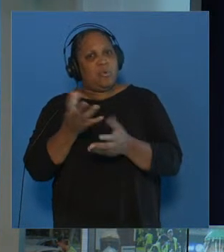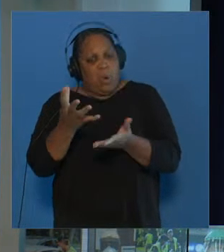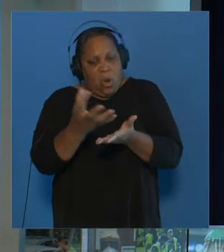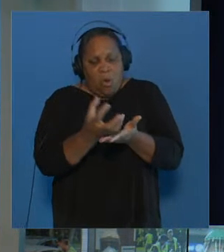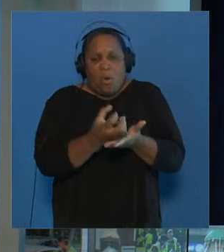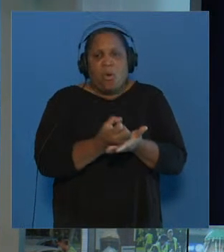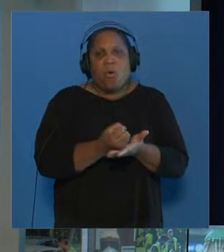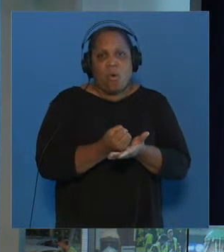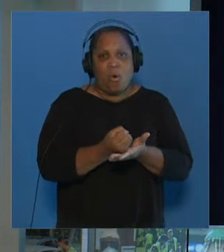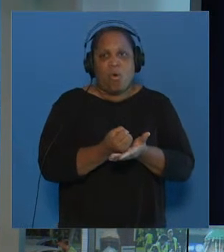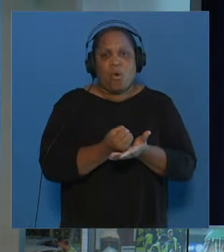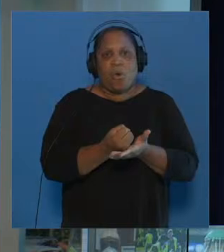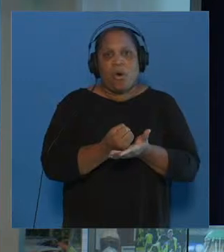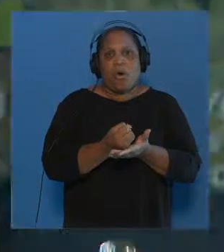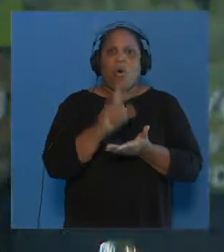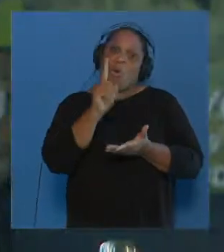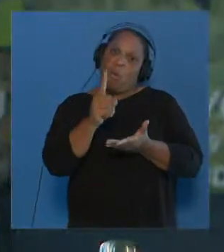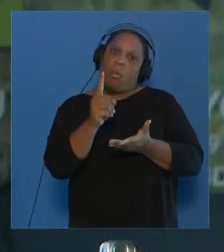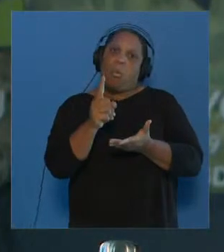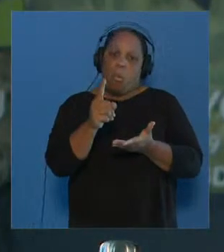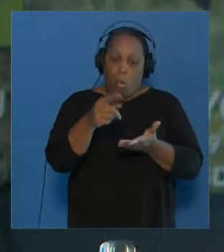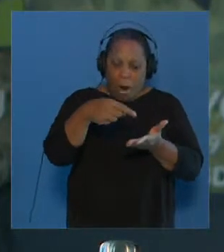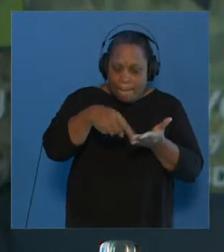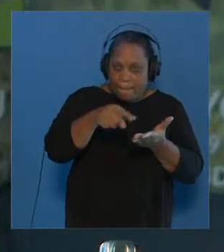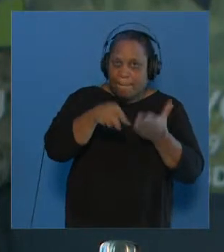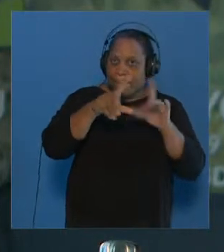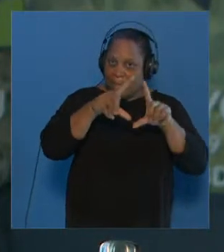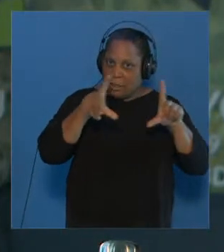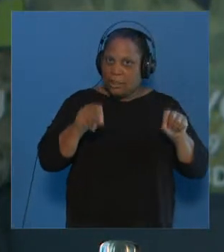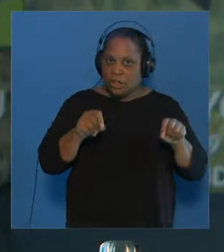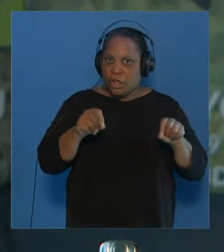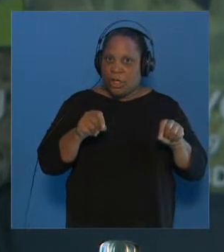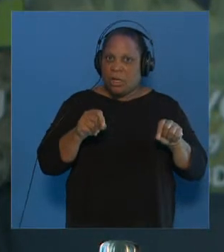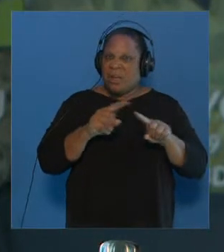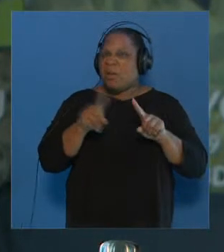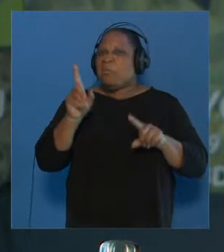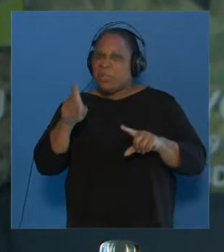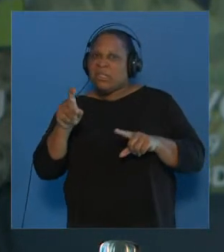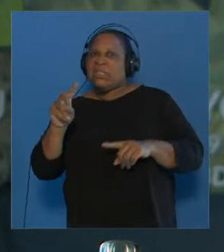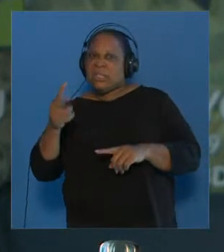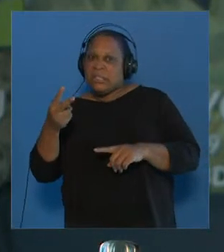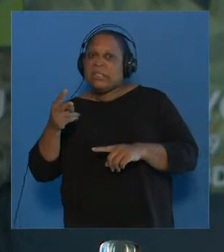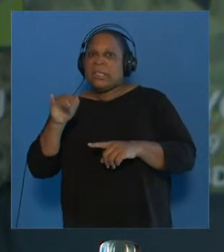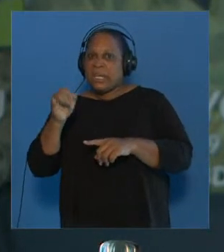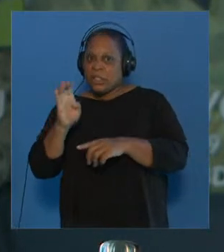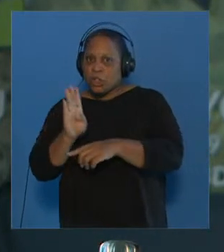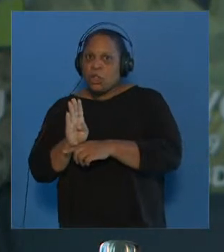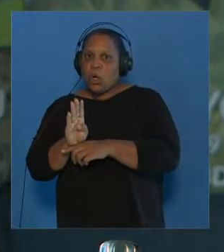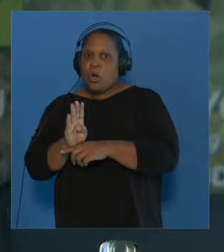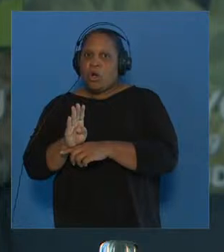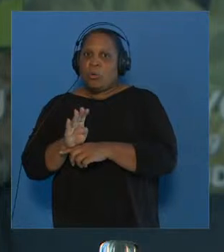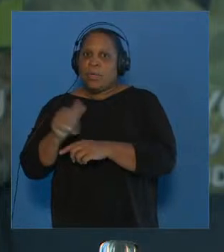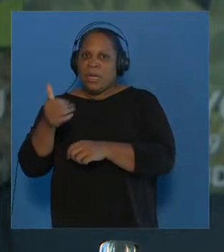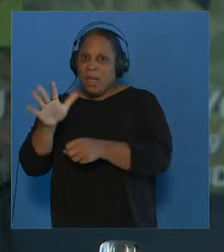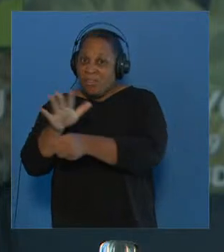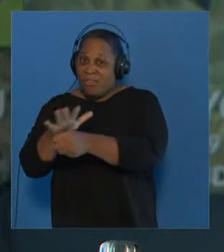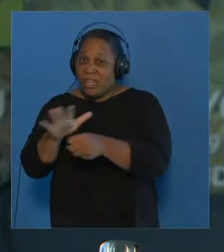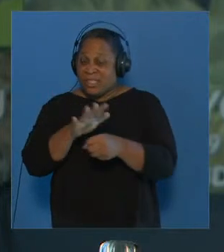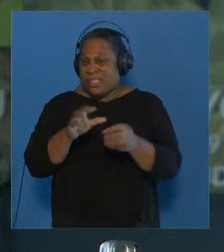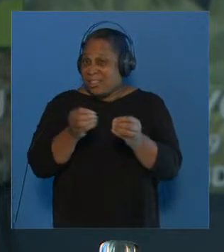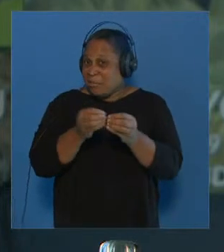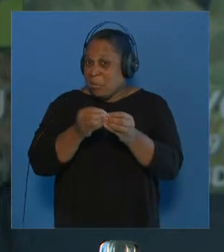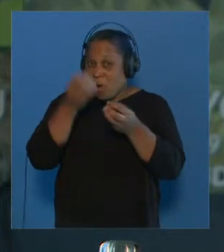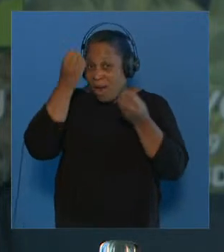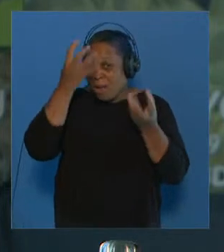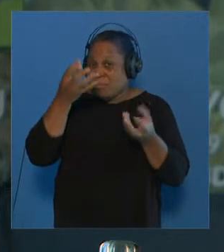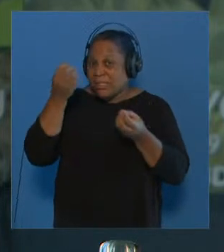earnings, one wage, that have their second jobs at those other facilities? Are there any updates,